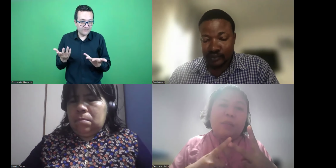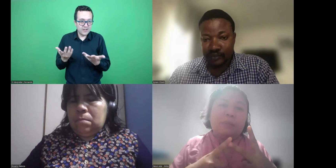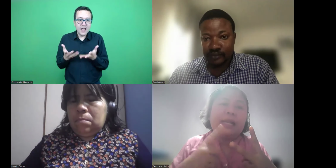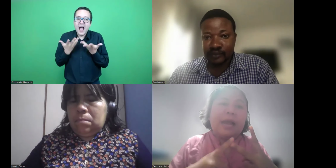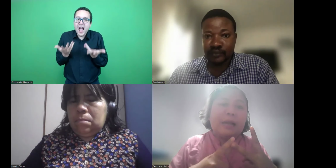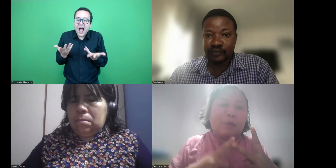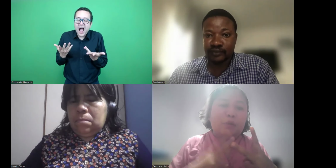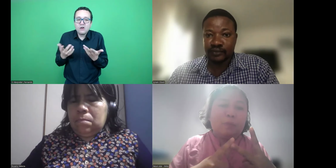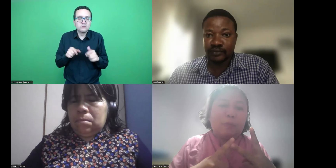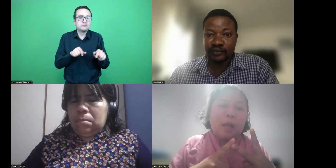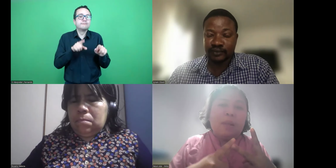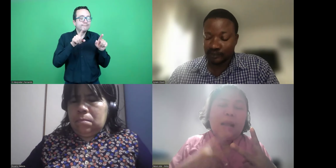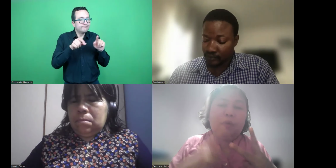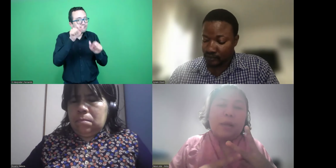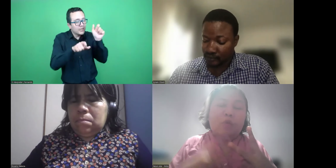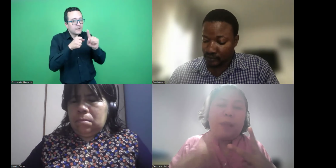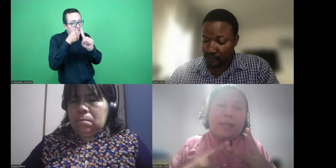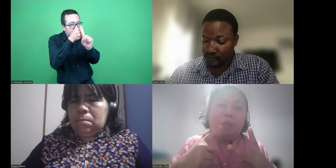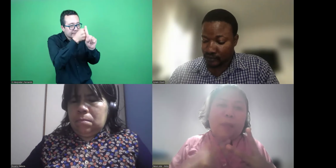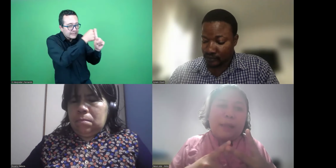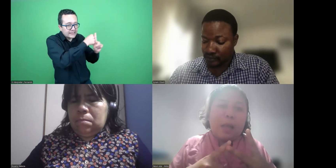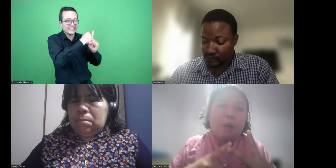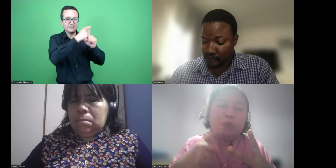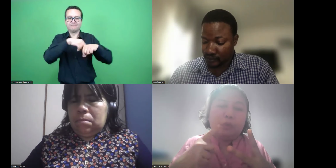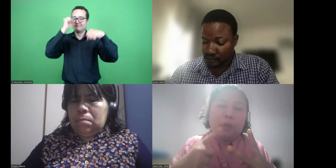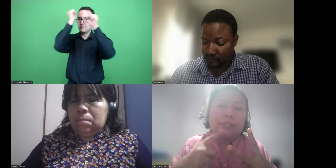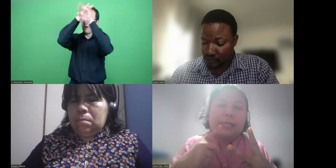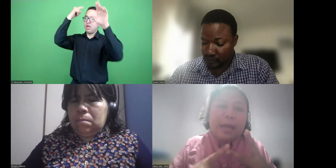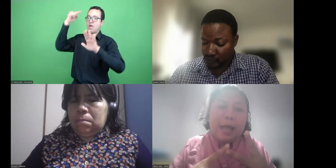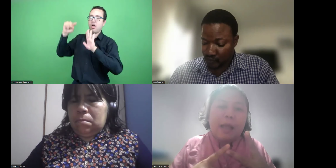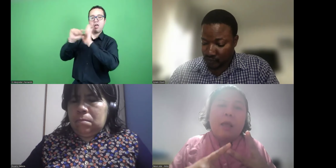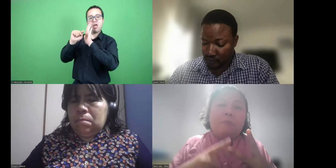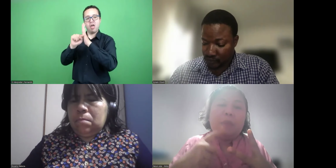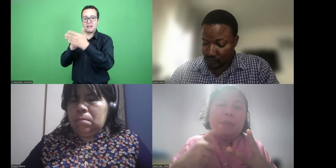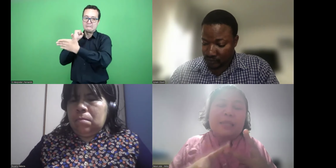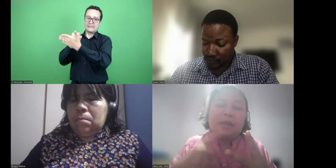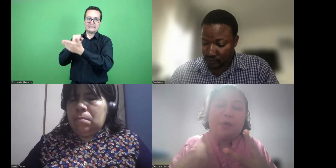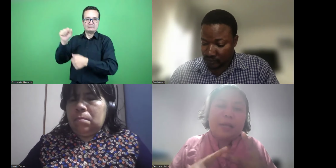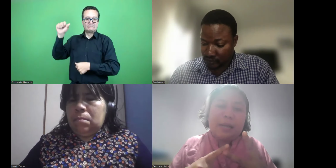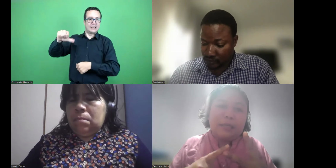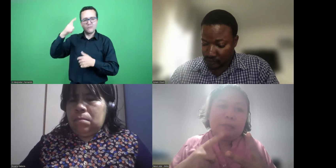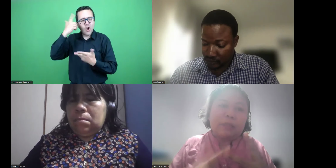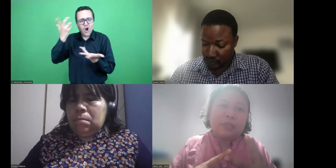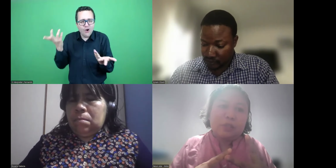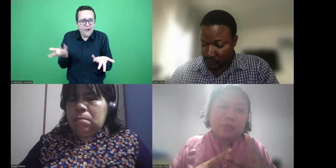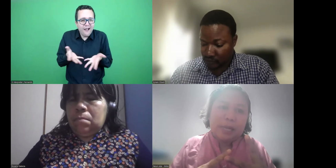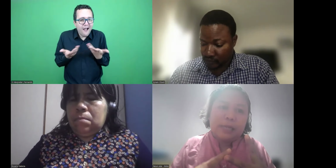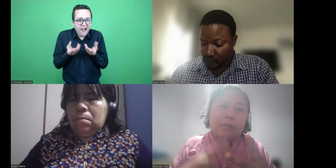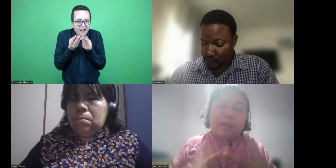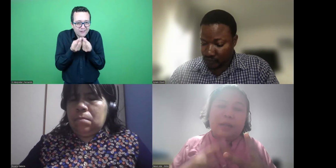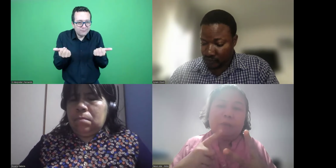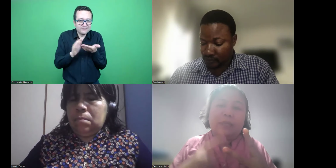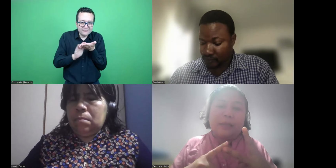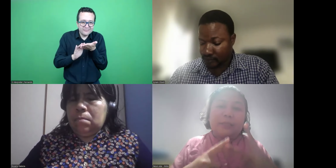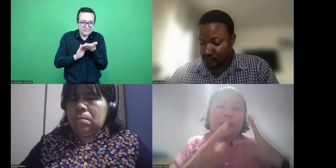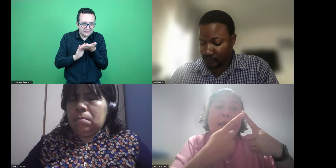menagih them from komitmen suffering negara from untuk violence, and melakukan to ask upaya-upaya state untuk segera government membebaskan orang commitment dengan to disabilitas try to psikososial dari